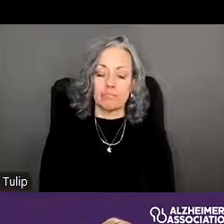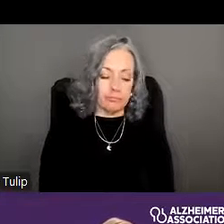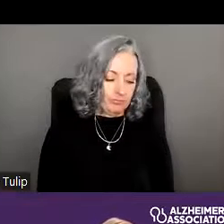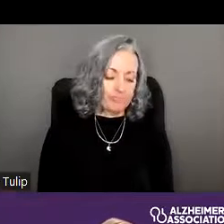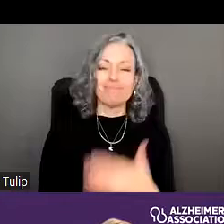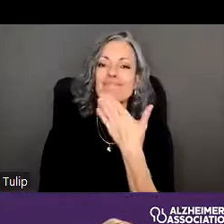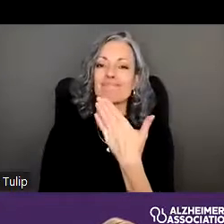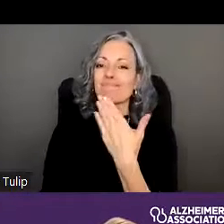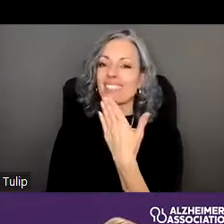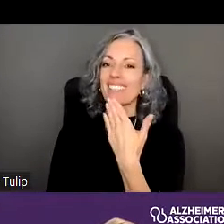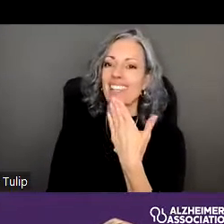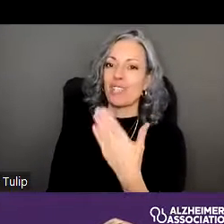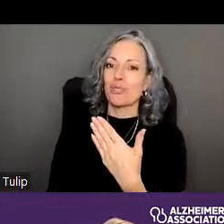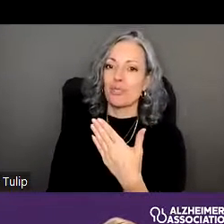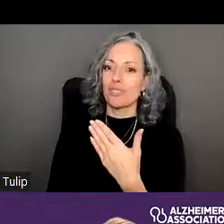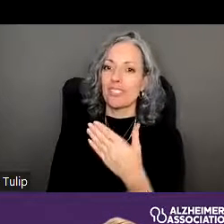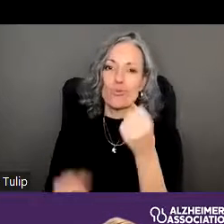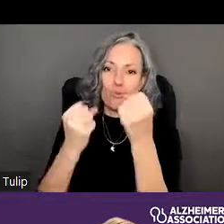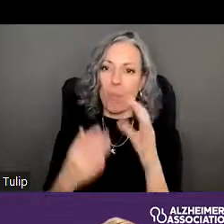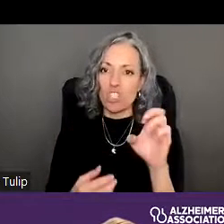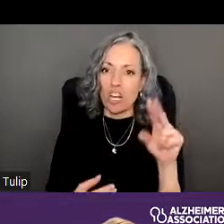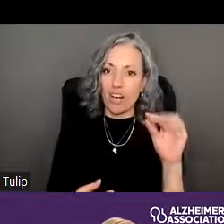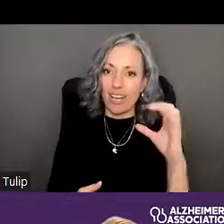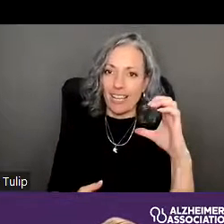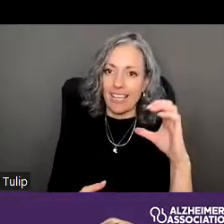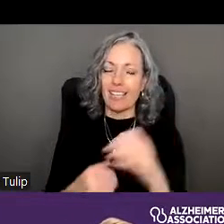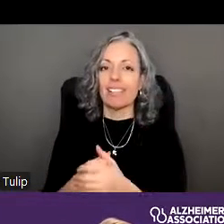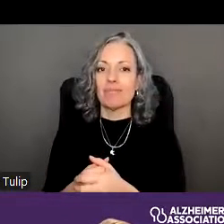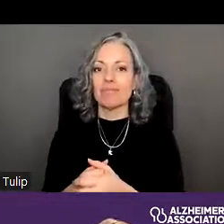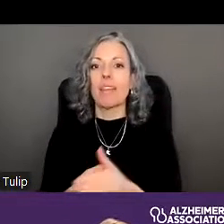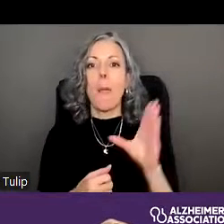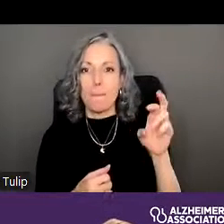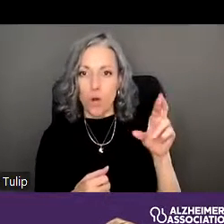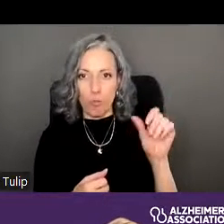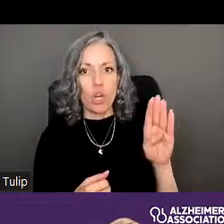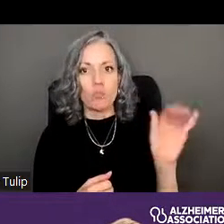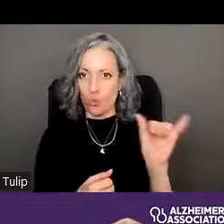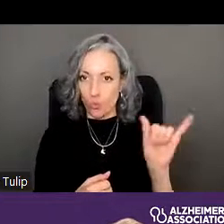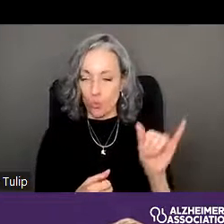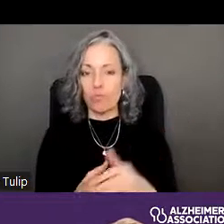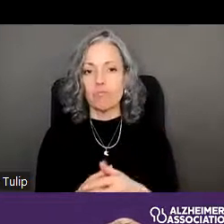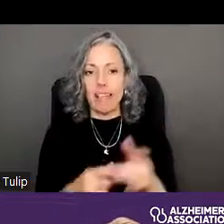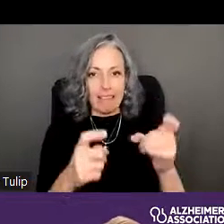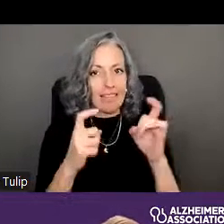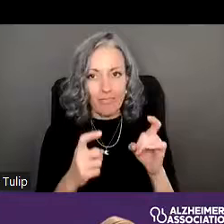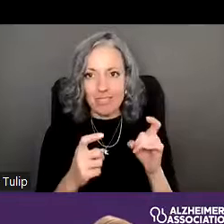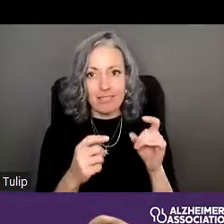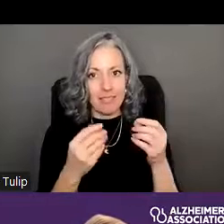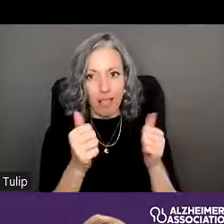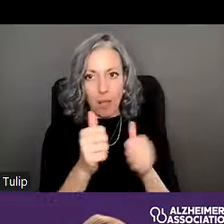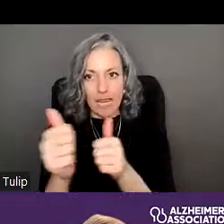Thank you. Thank you so much, Eric and Barbara, for giving us some updates